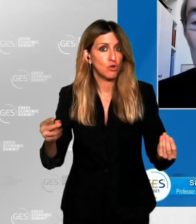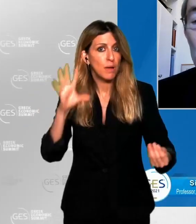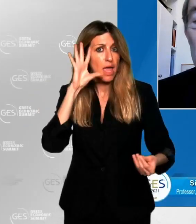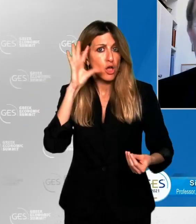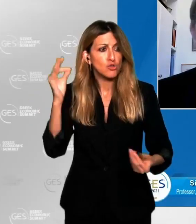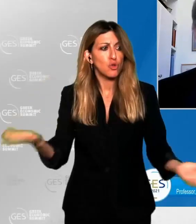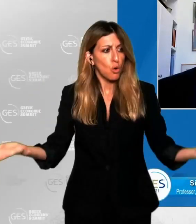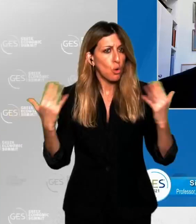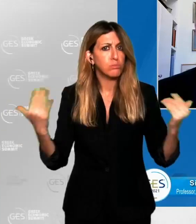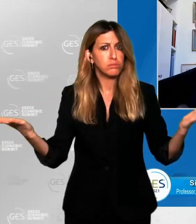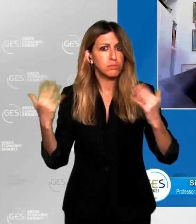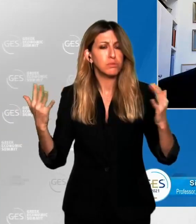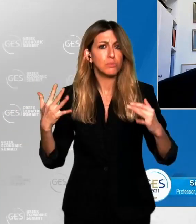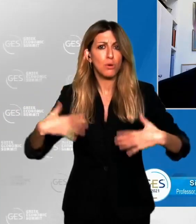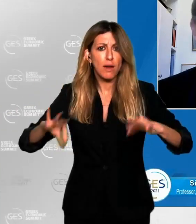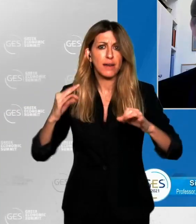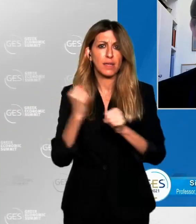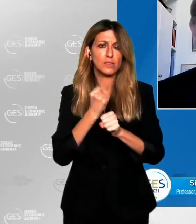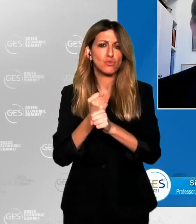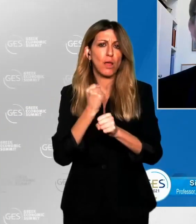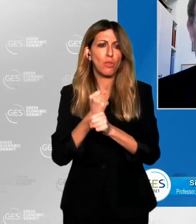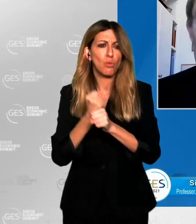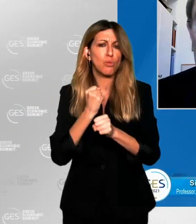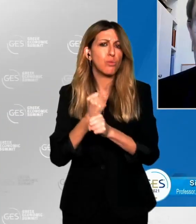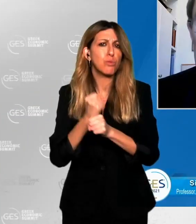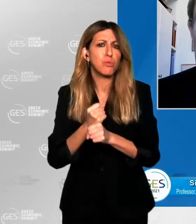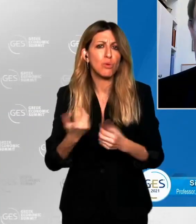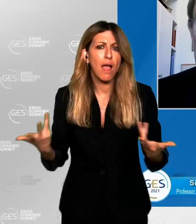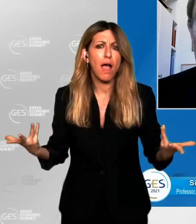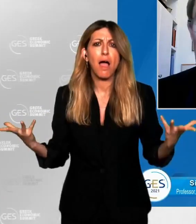And do they help in the education and training? I'm going to say a lot more later about